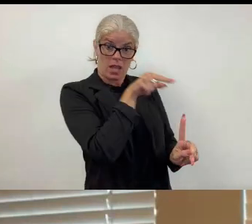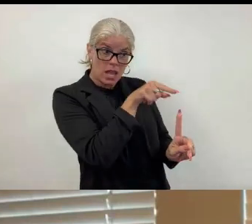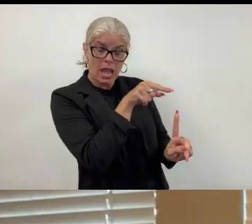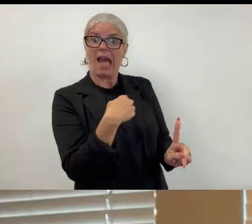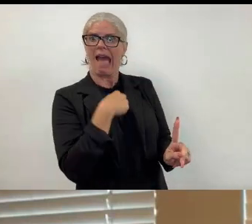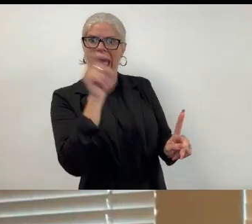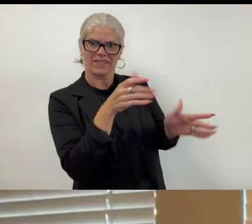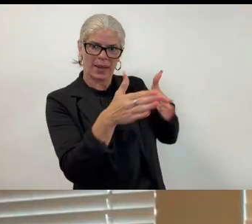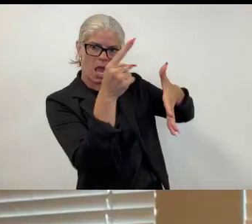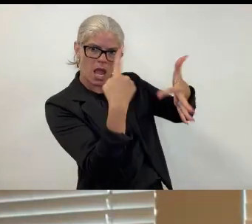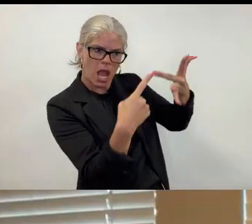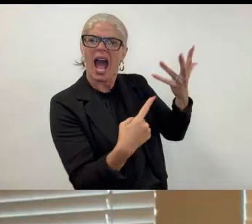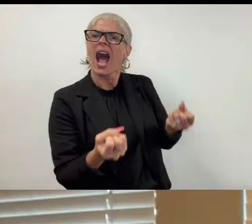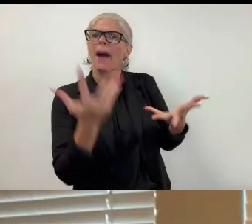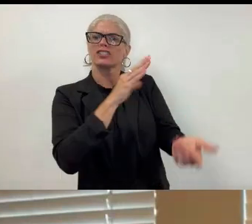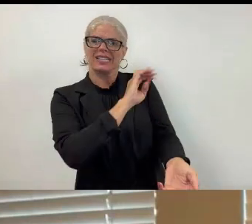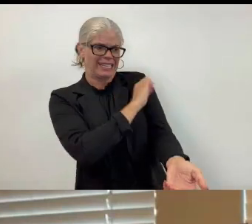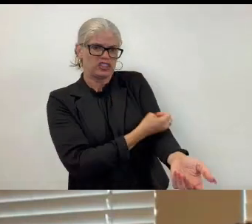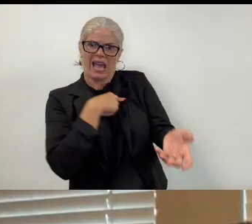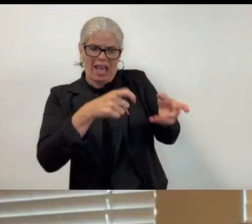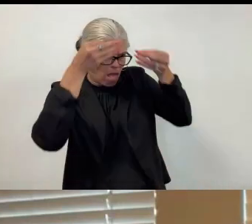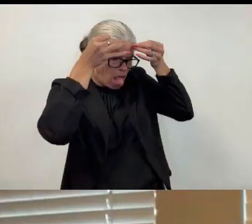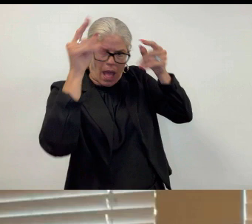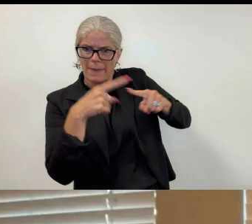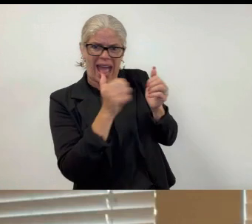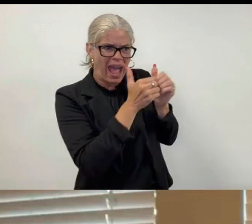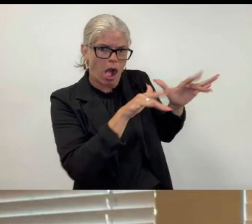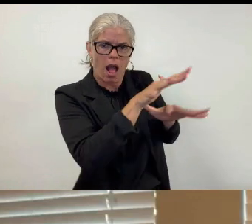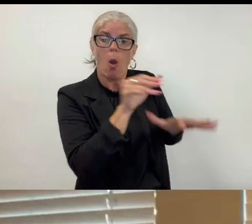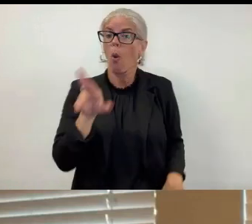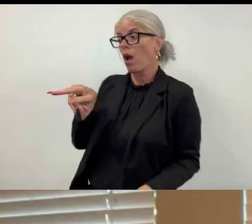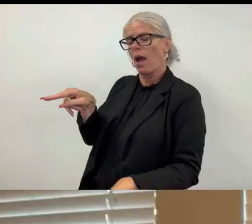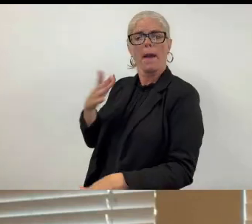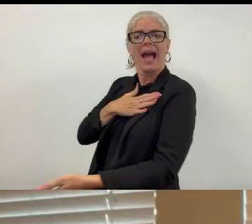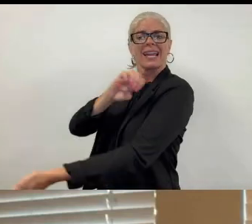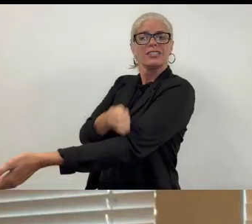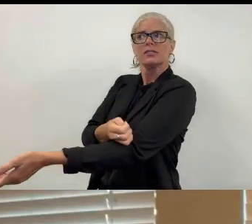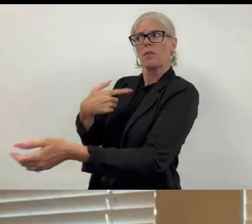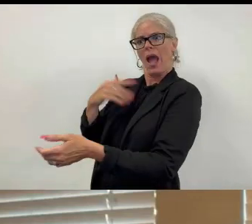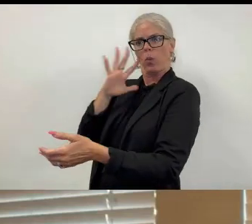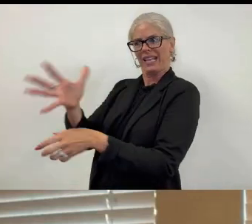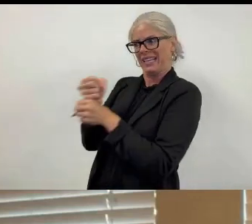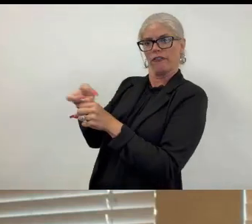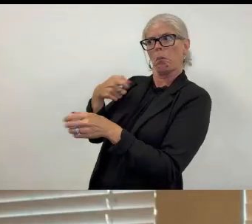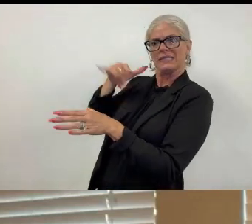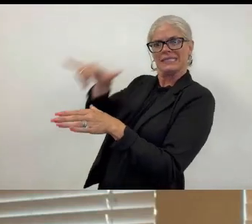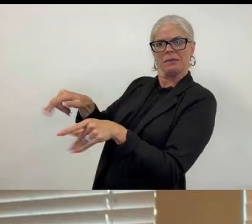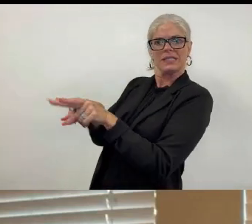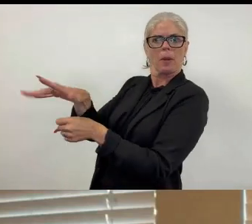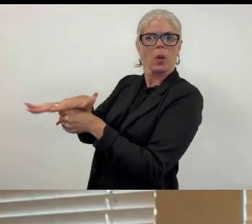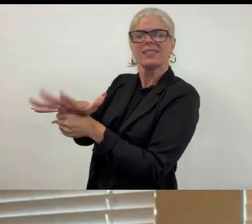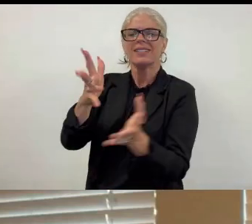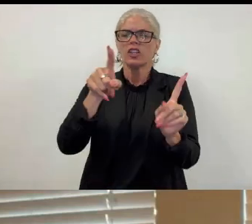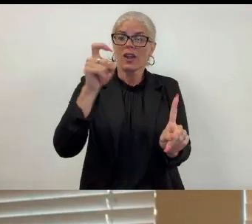make that analysis of like, okay, how much planning am I going to have to put into this before I do it, and how much energy will I then